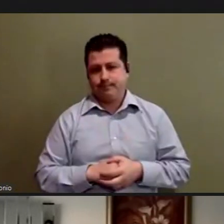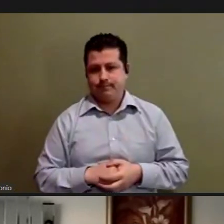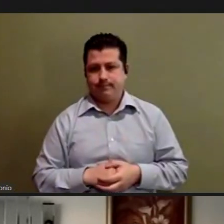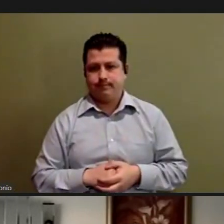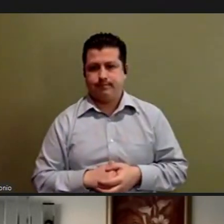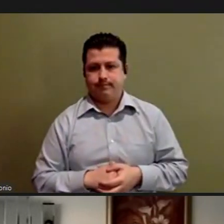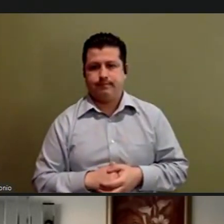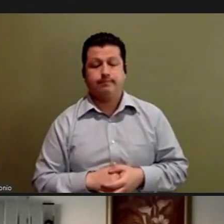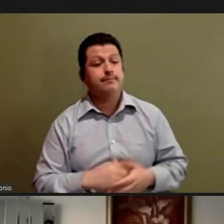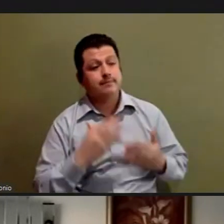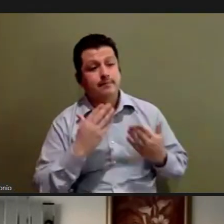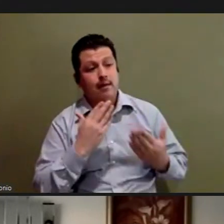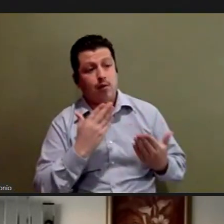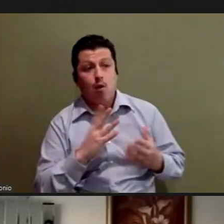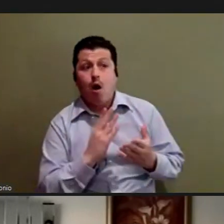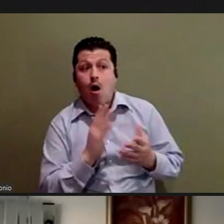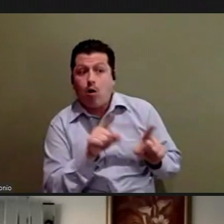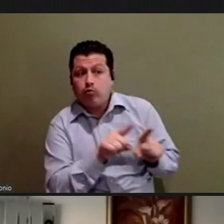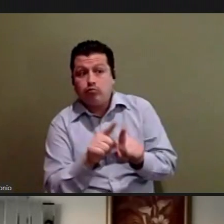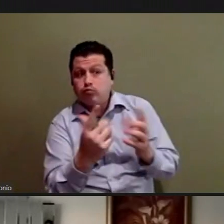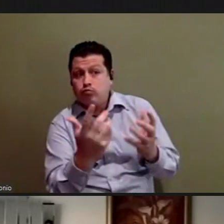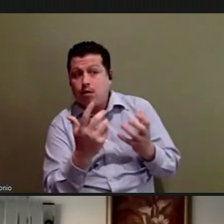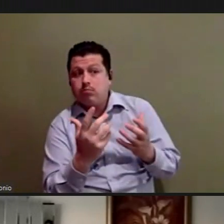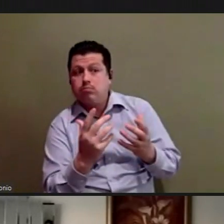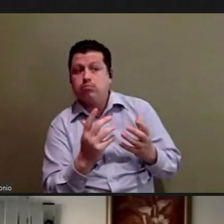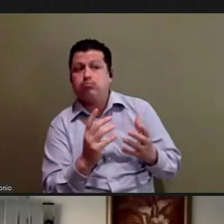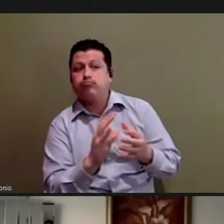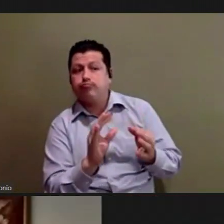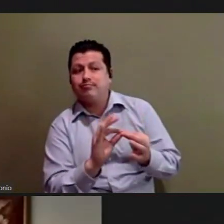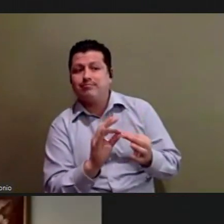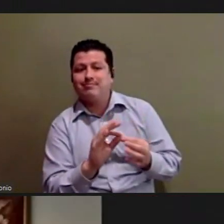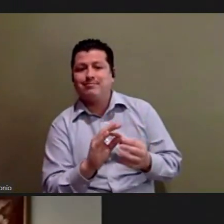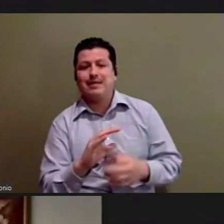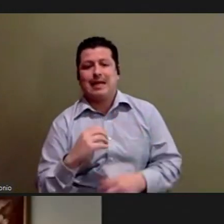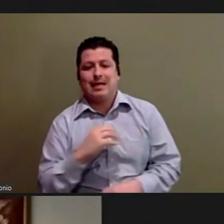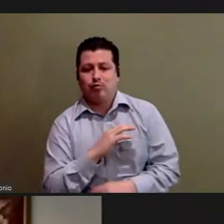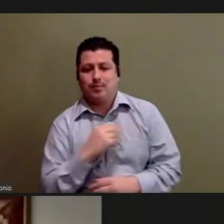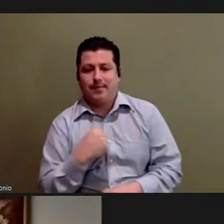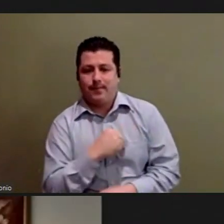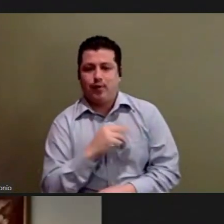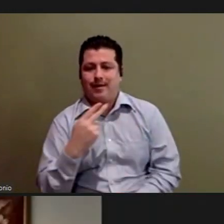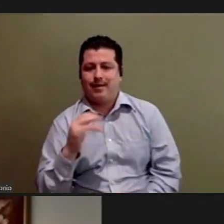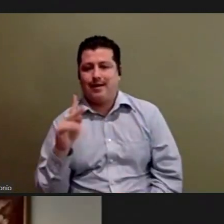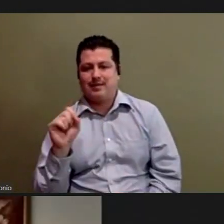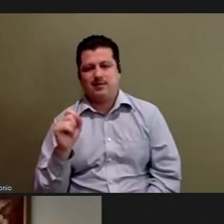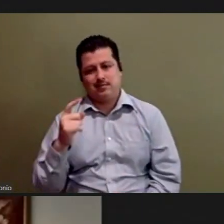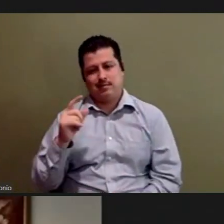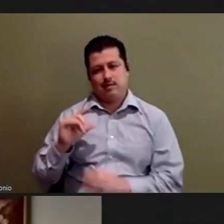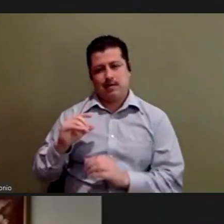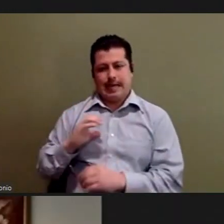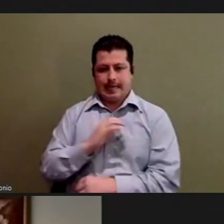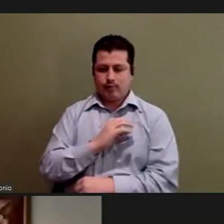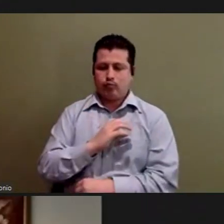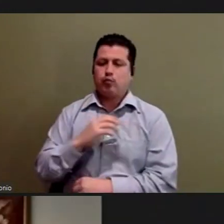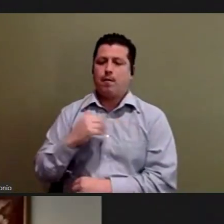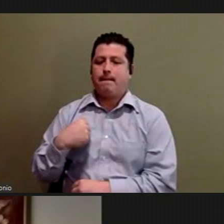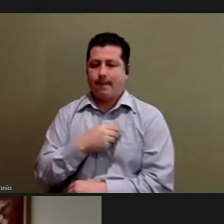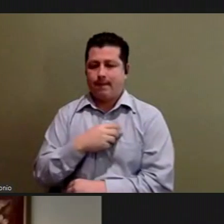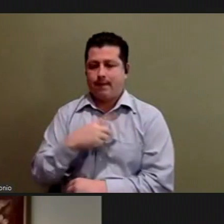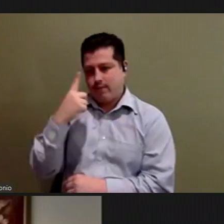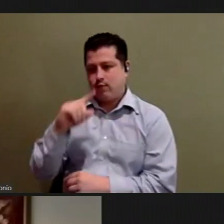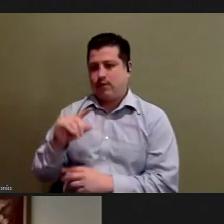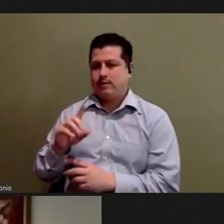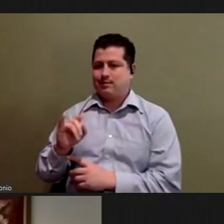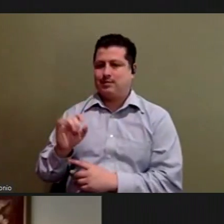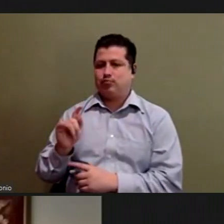MPT. I also want to give Councilmember Hicks, who's a council member for District 3, an opportunity to make some closing